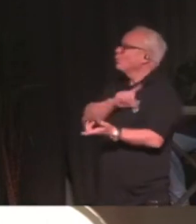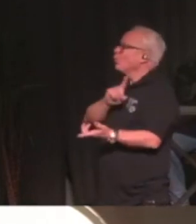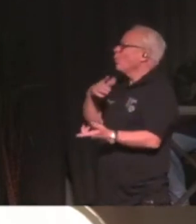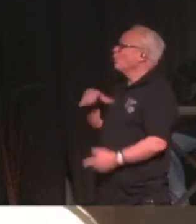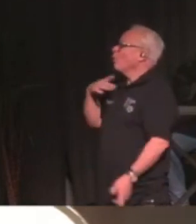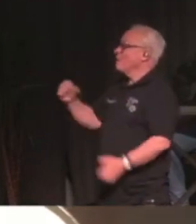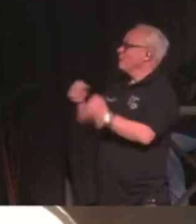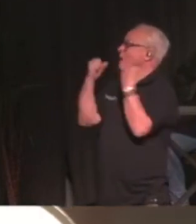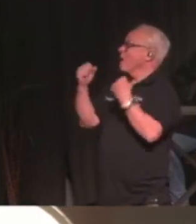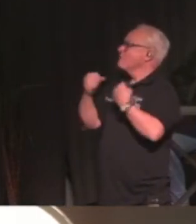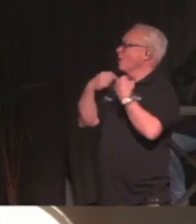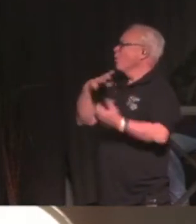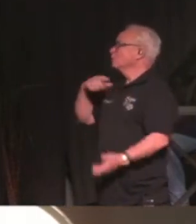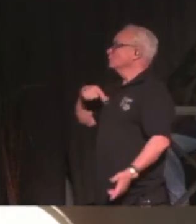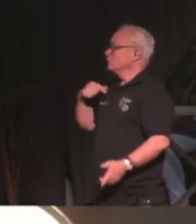And it's only when I gave up,